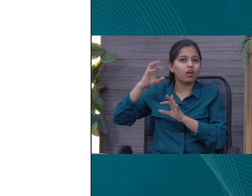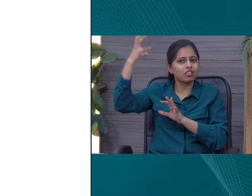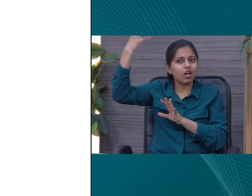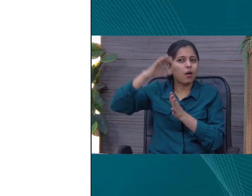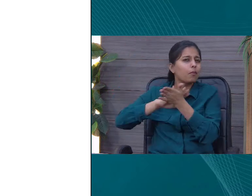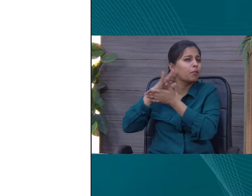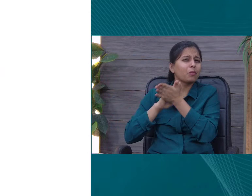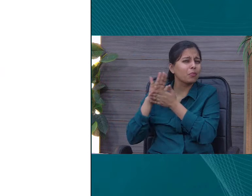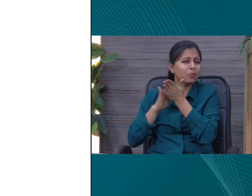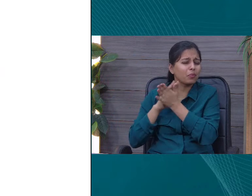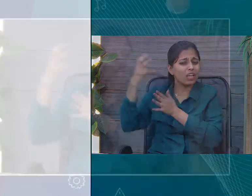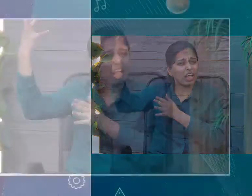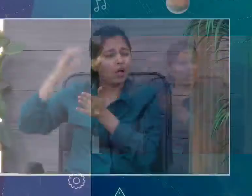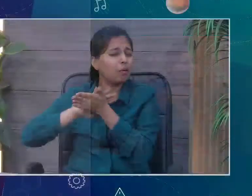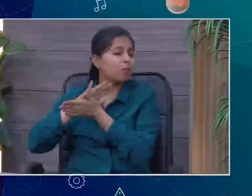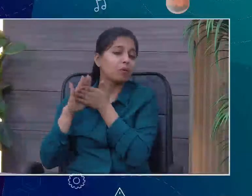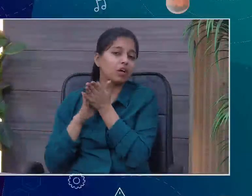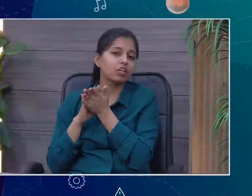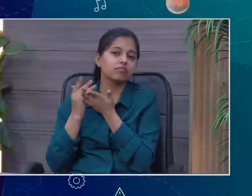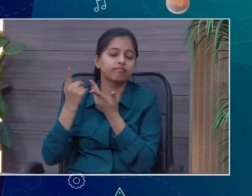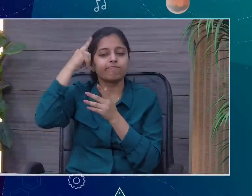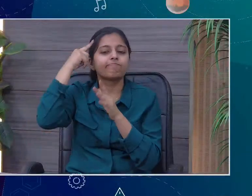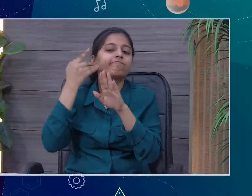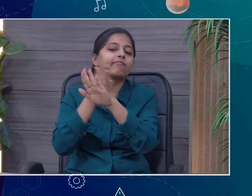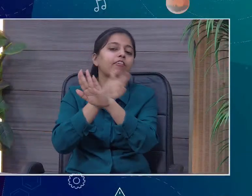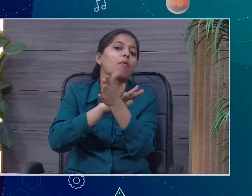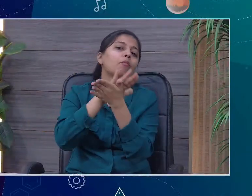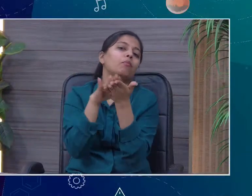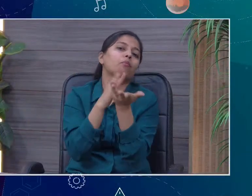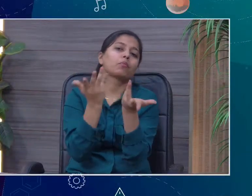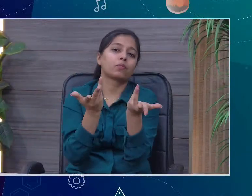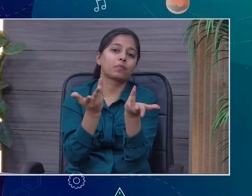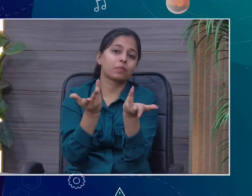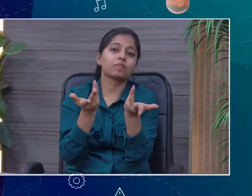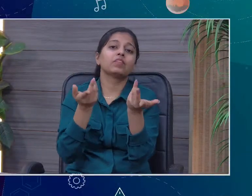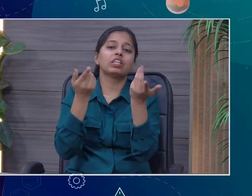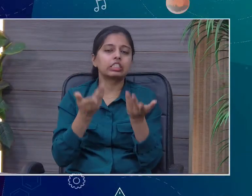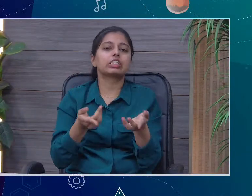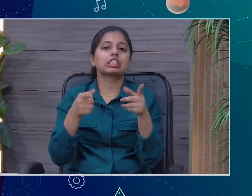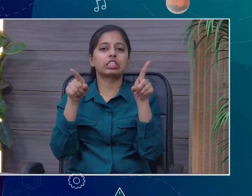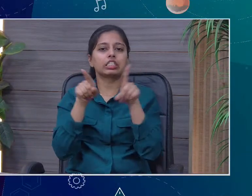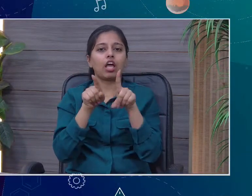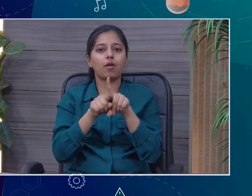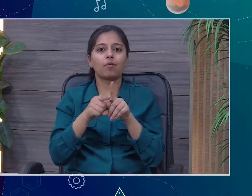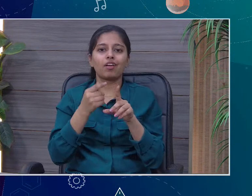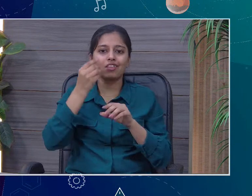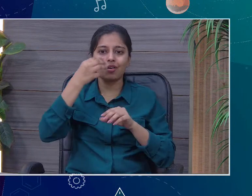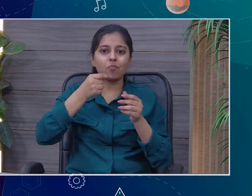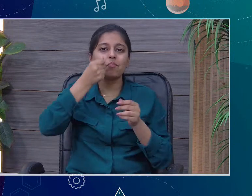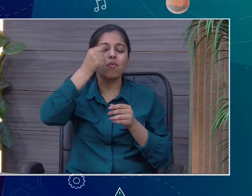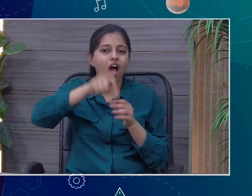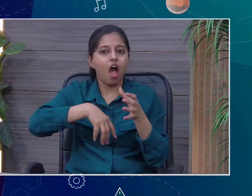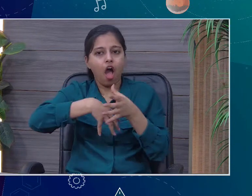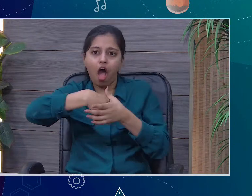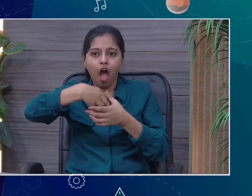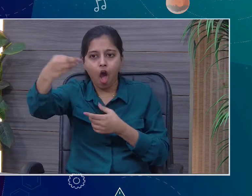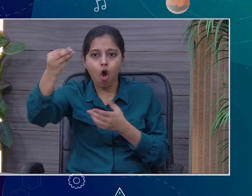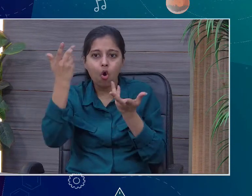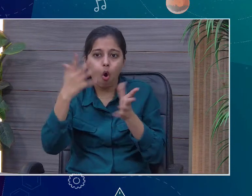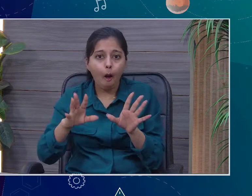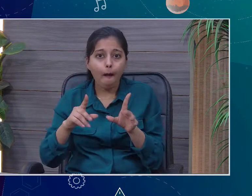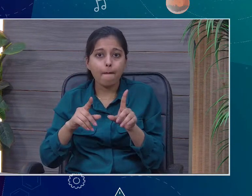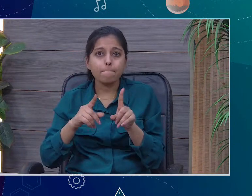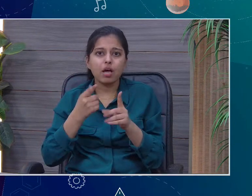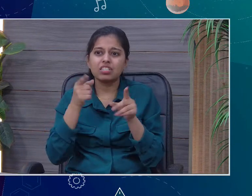Right. When there is no sun, there was no shadow. So he felt that he has moved out, and there was dew